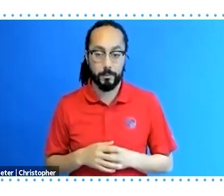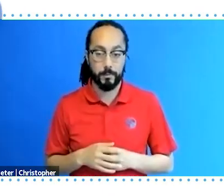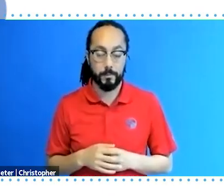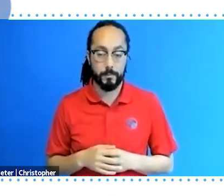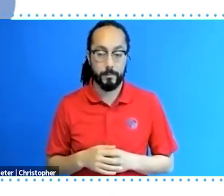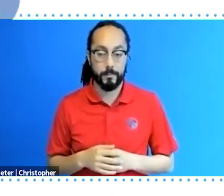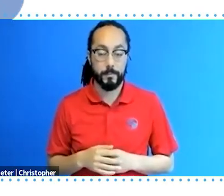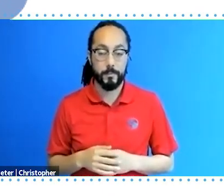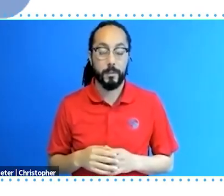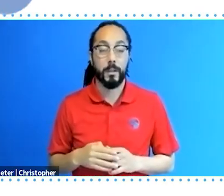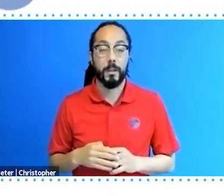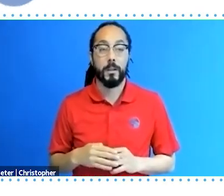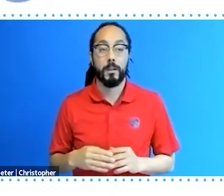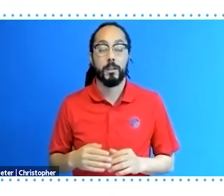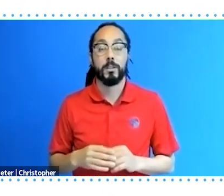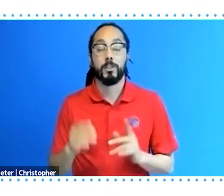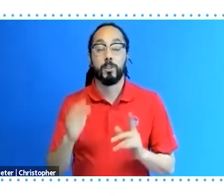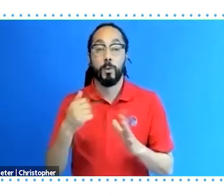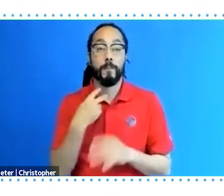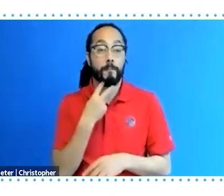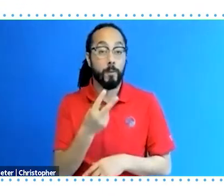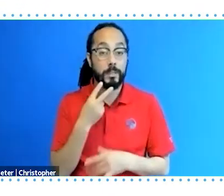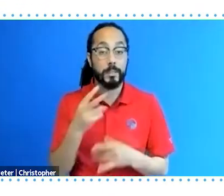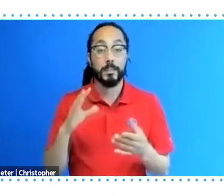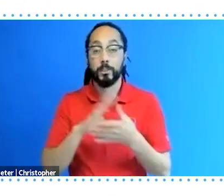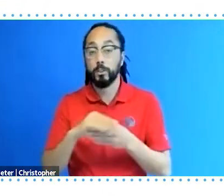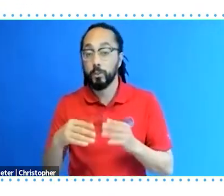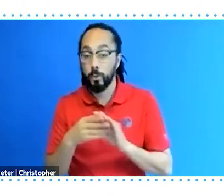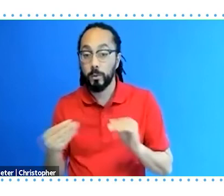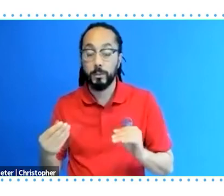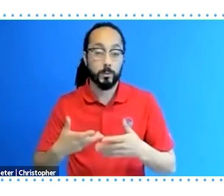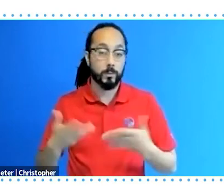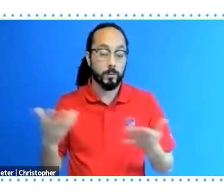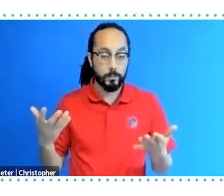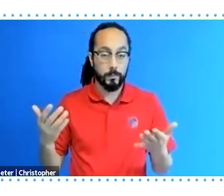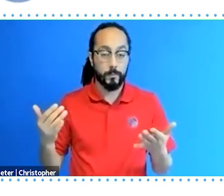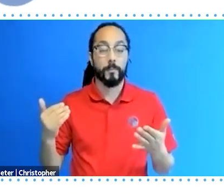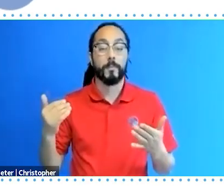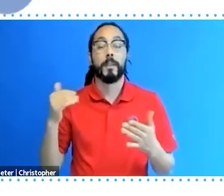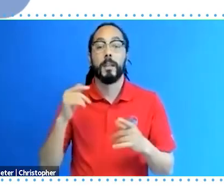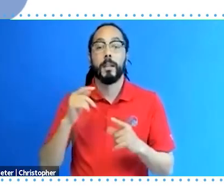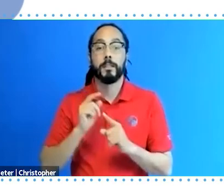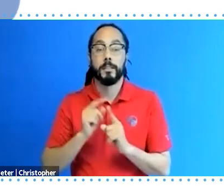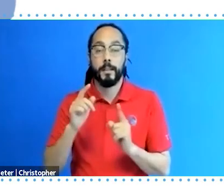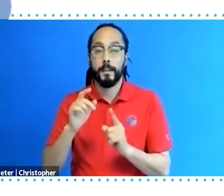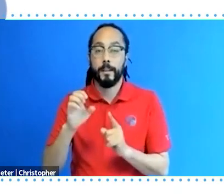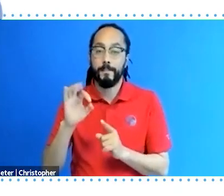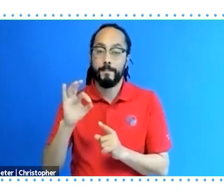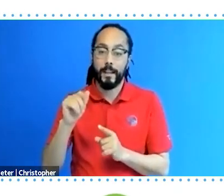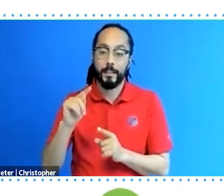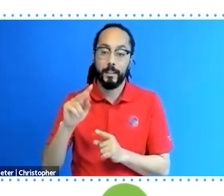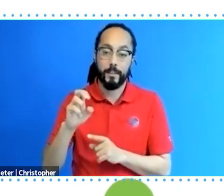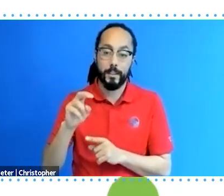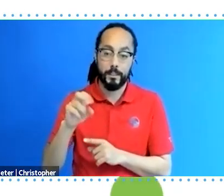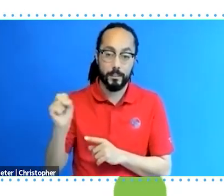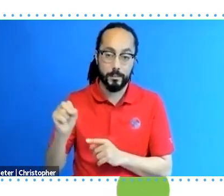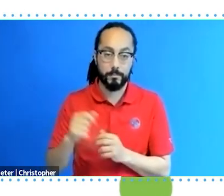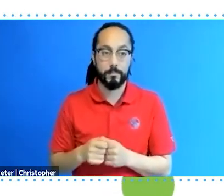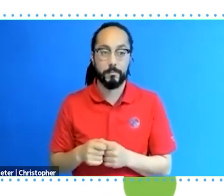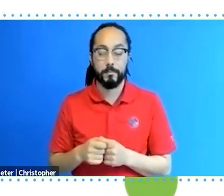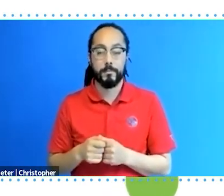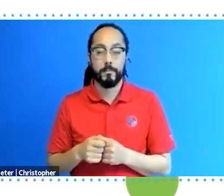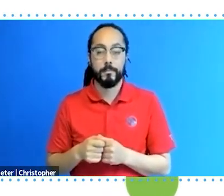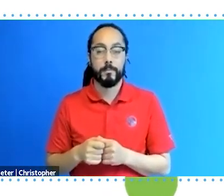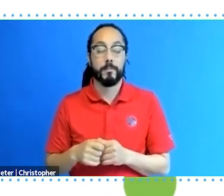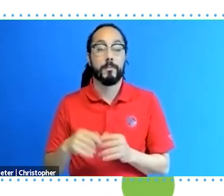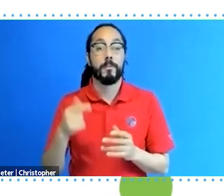in the stories coming forward is that there's a real range in terms of the effectiveness of boards. So what is governance? I'm not going to